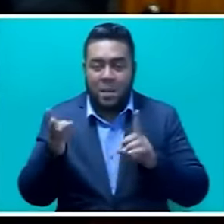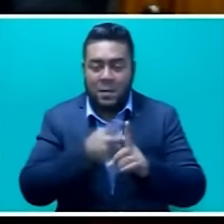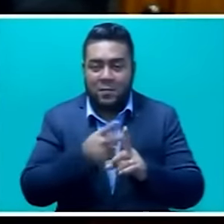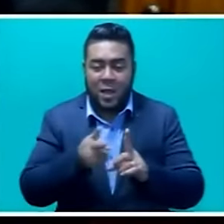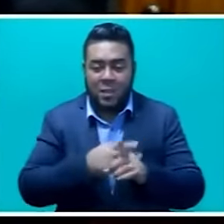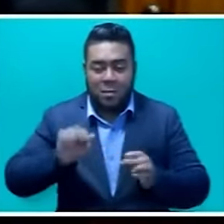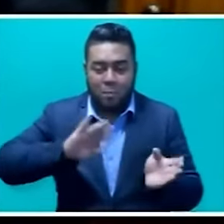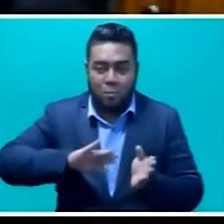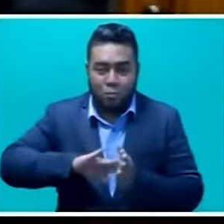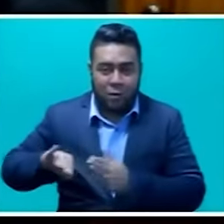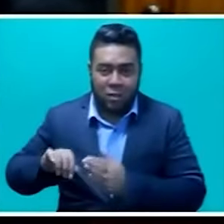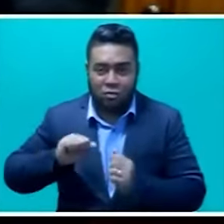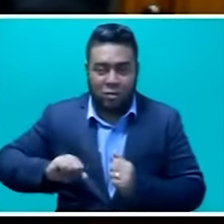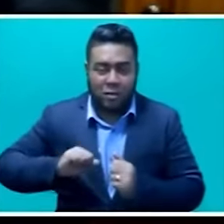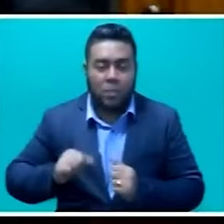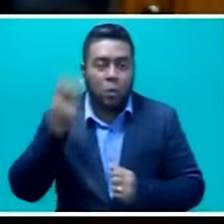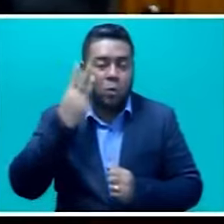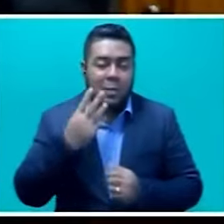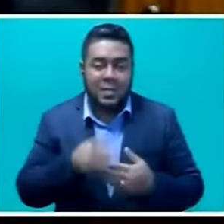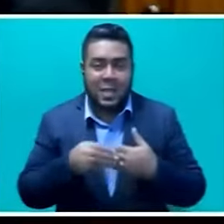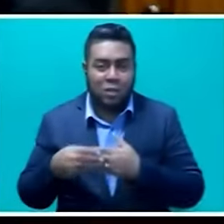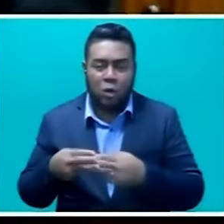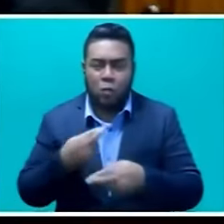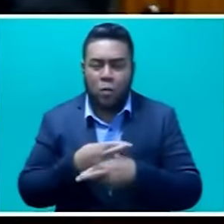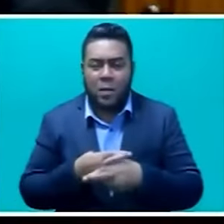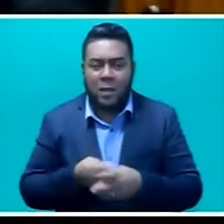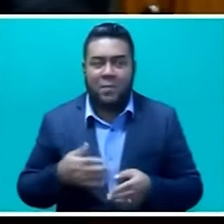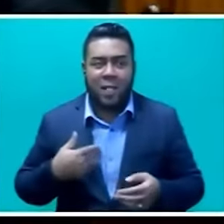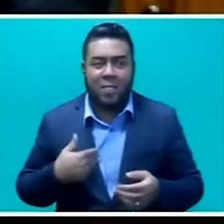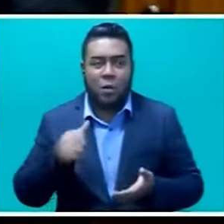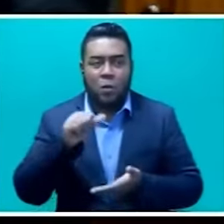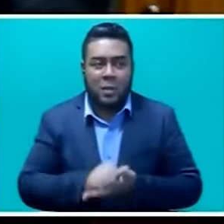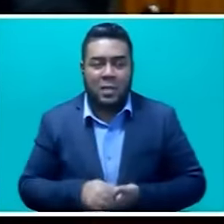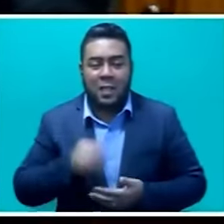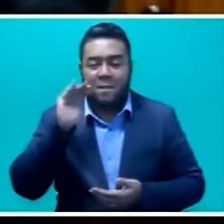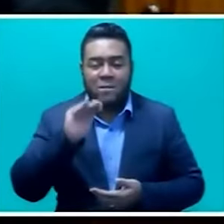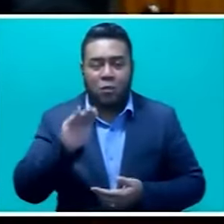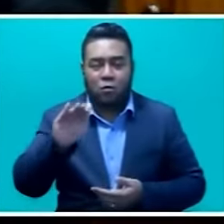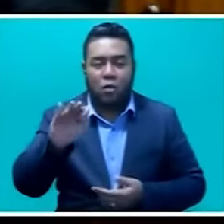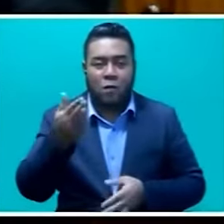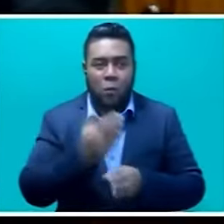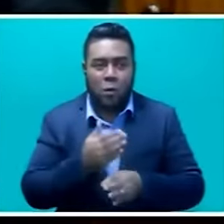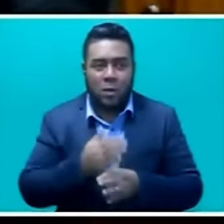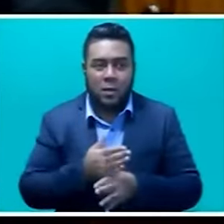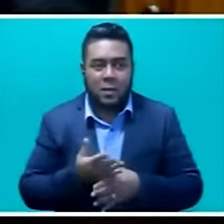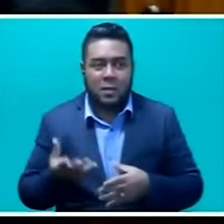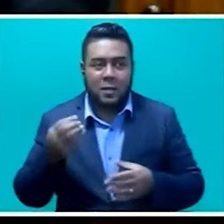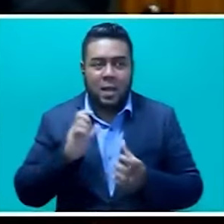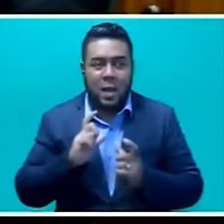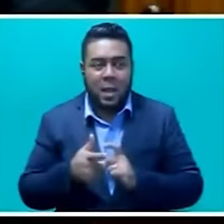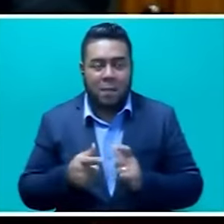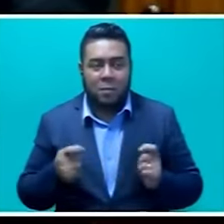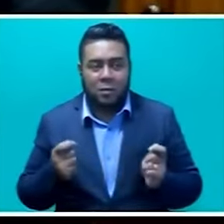starts, women's leadership, reproductive health rights, and the future of work in the context of the climate